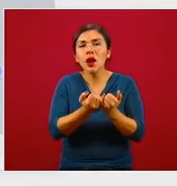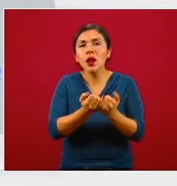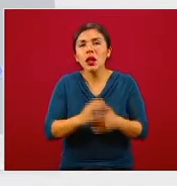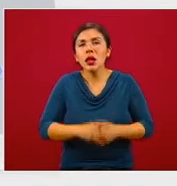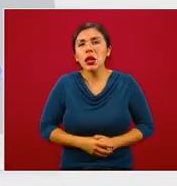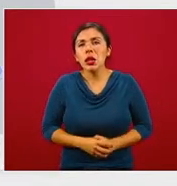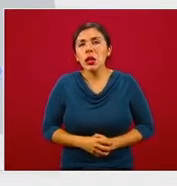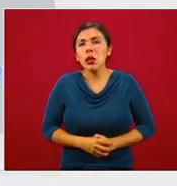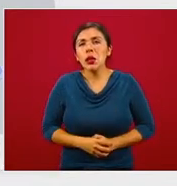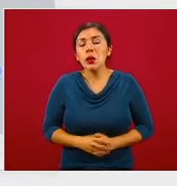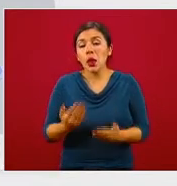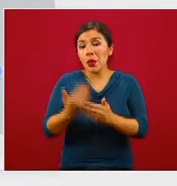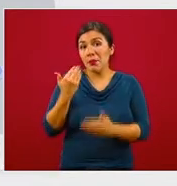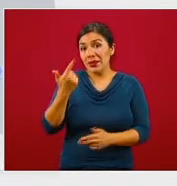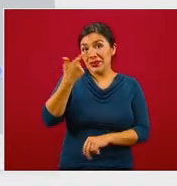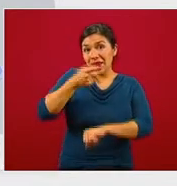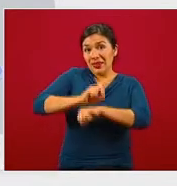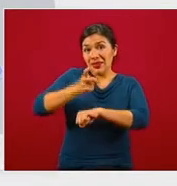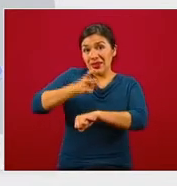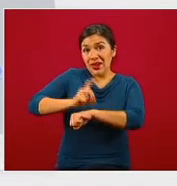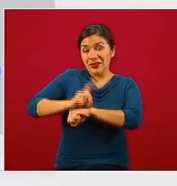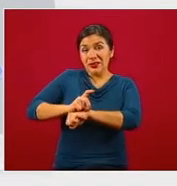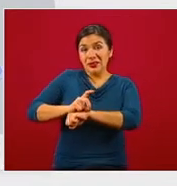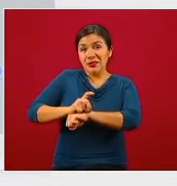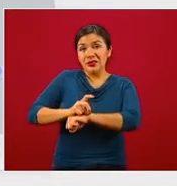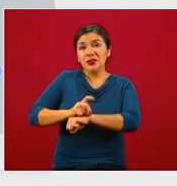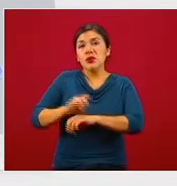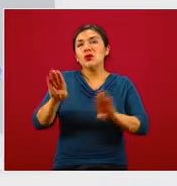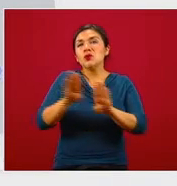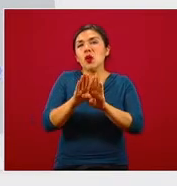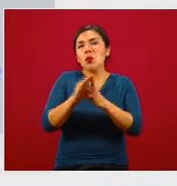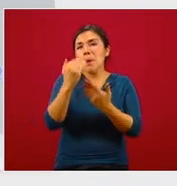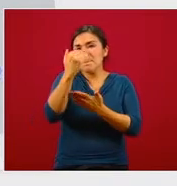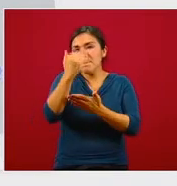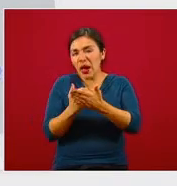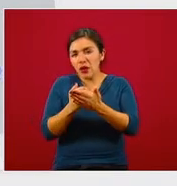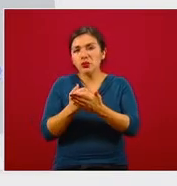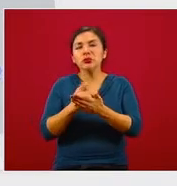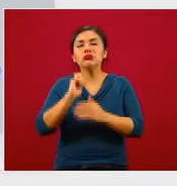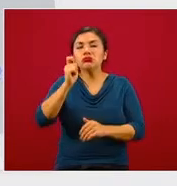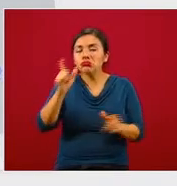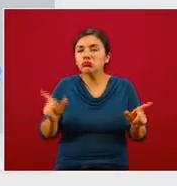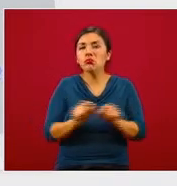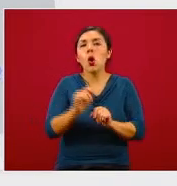its percentage by 11% in 14 days.